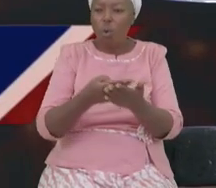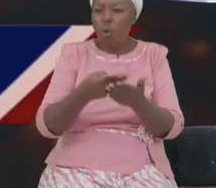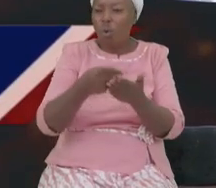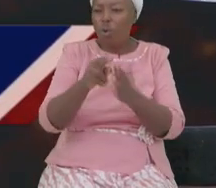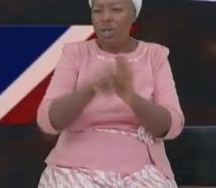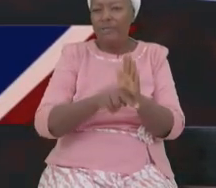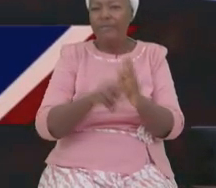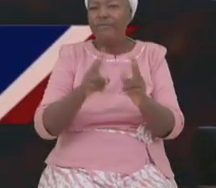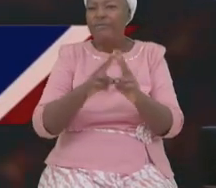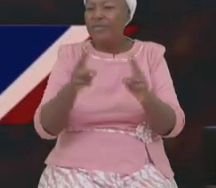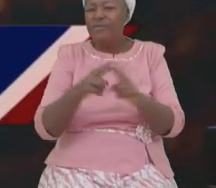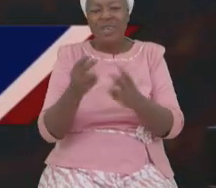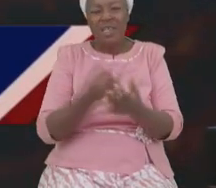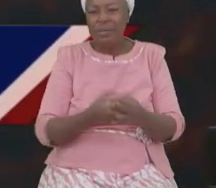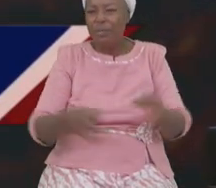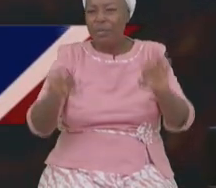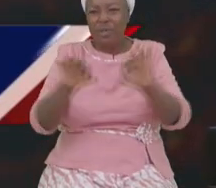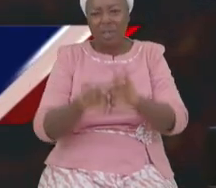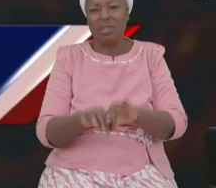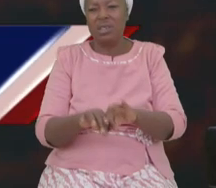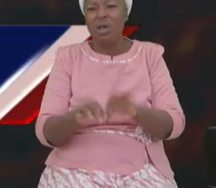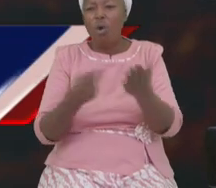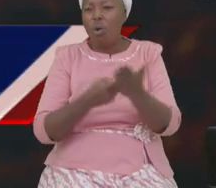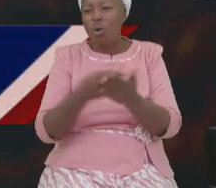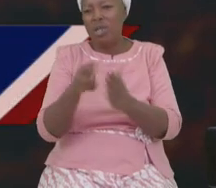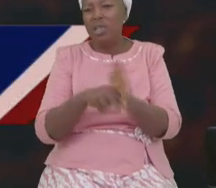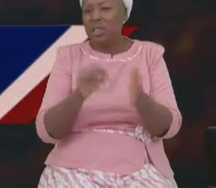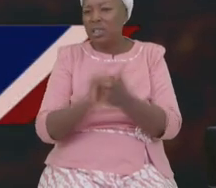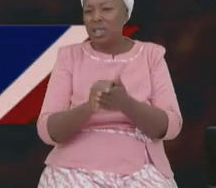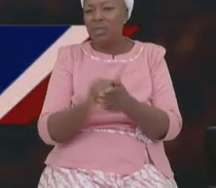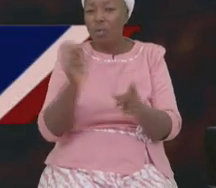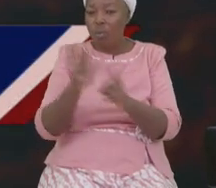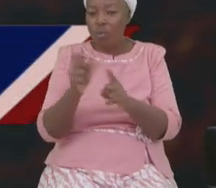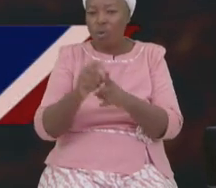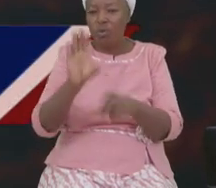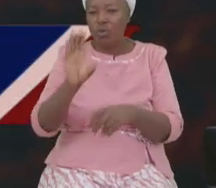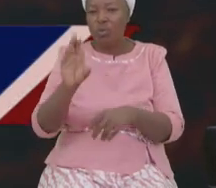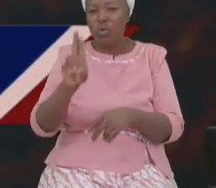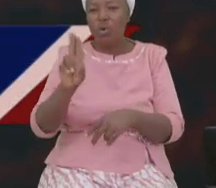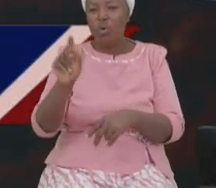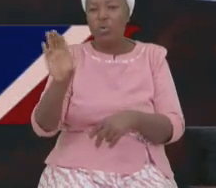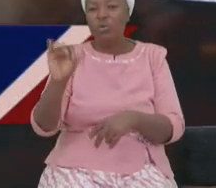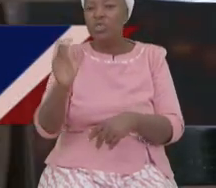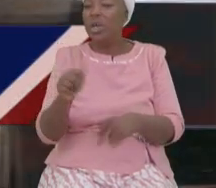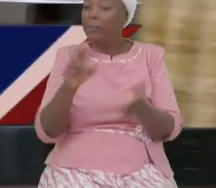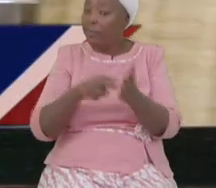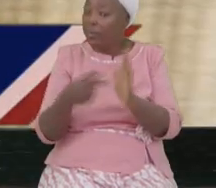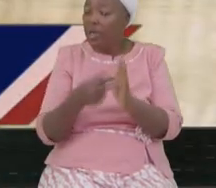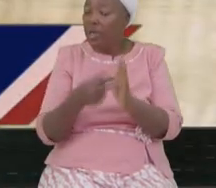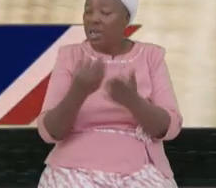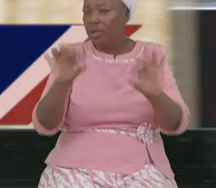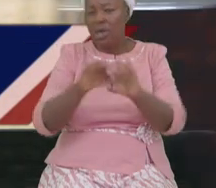Crucial holiness. That's what crucial means, important. It's something you cannot deal without. It